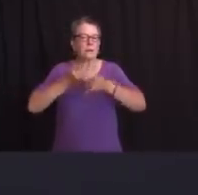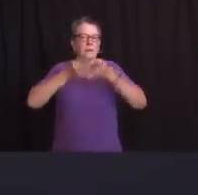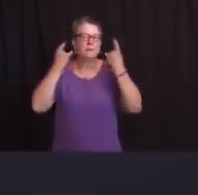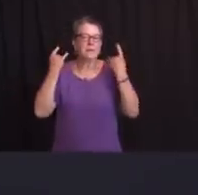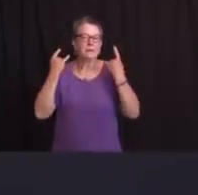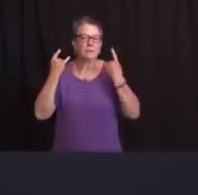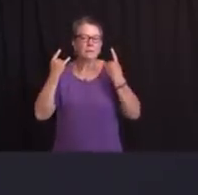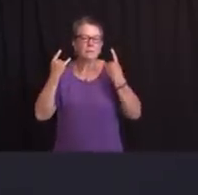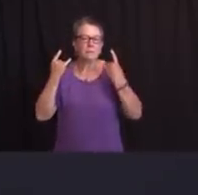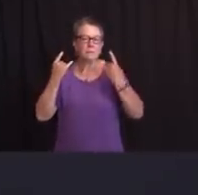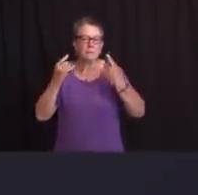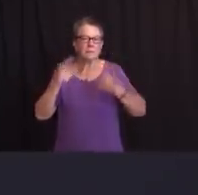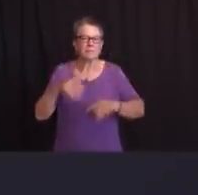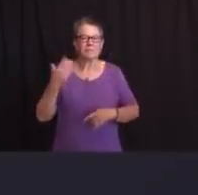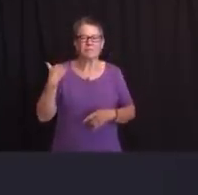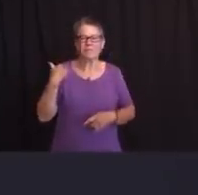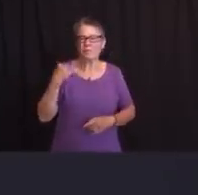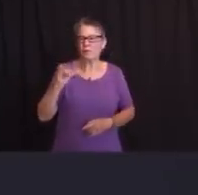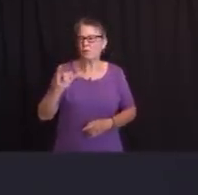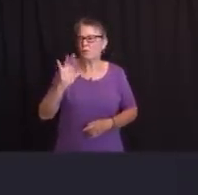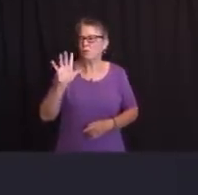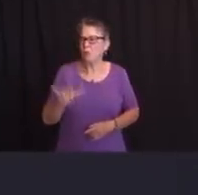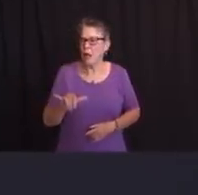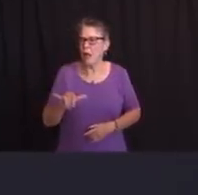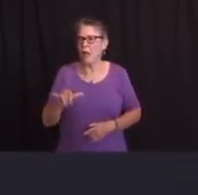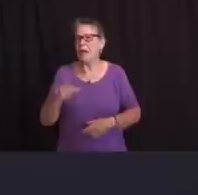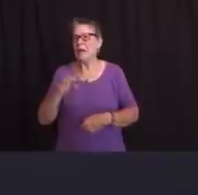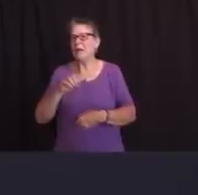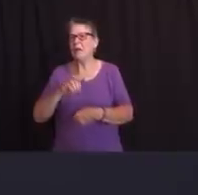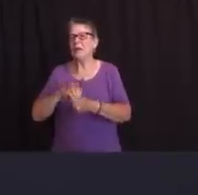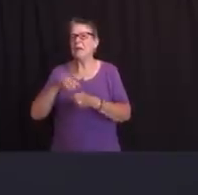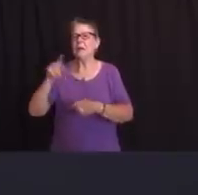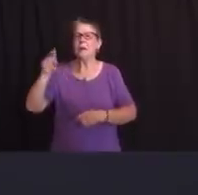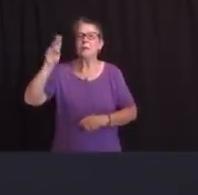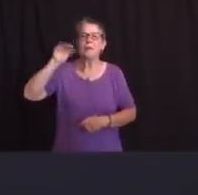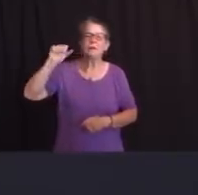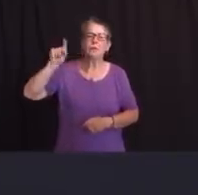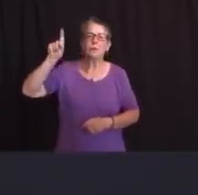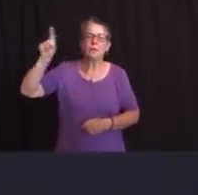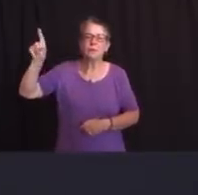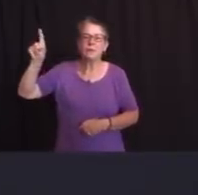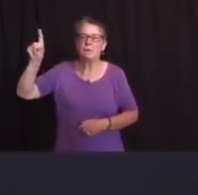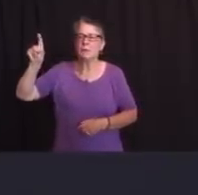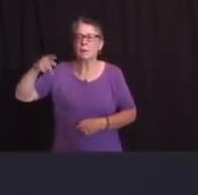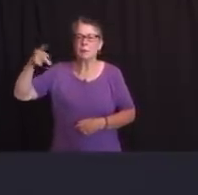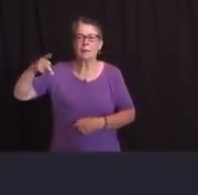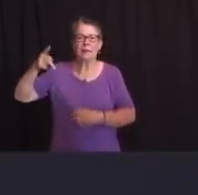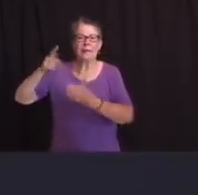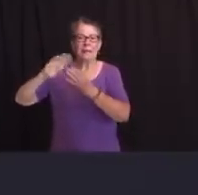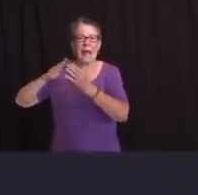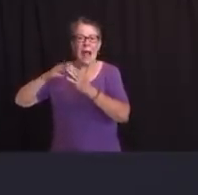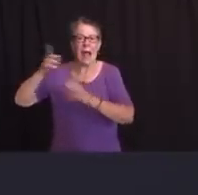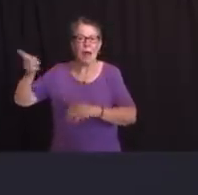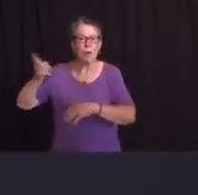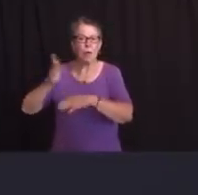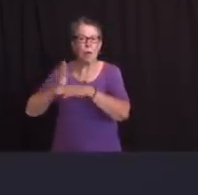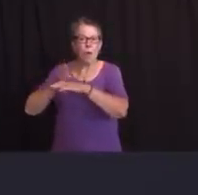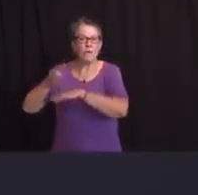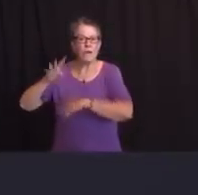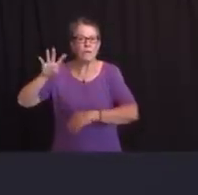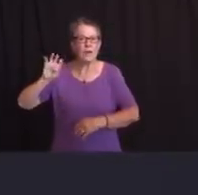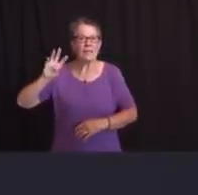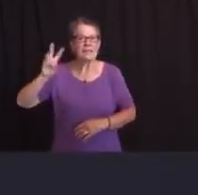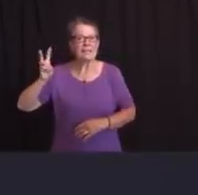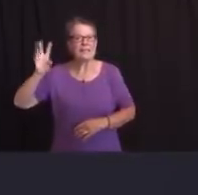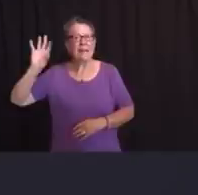multiple large public events in Provincetown, Massachusetts, 469 COVID-19 cases were identified